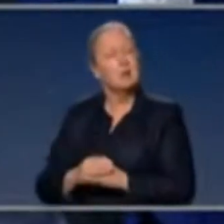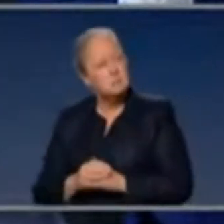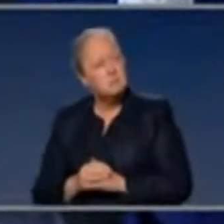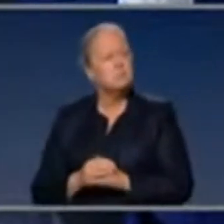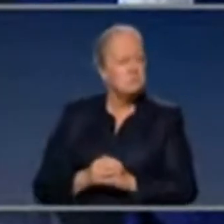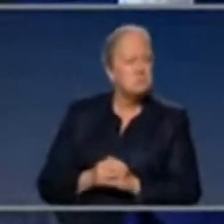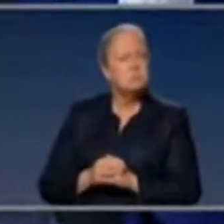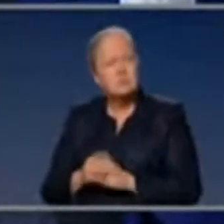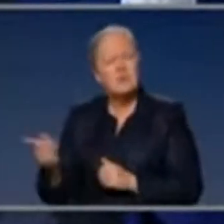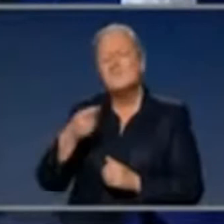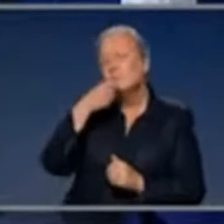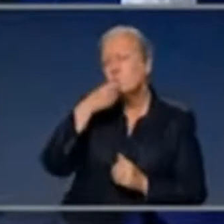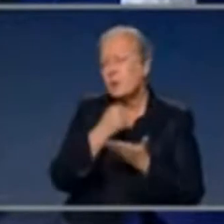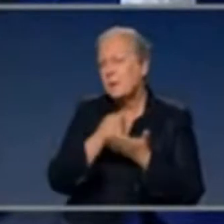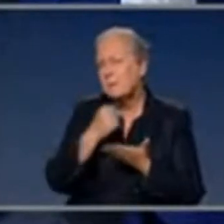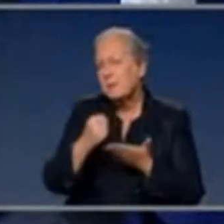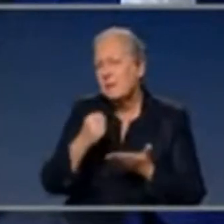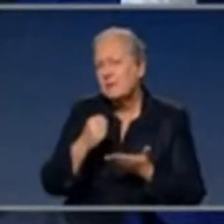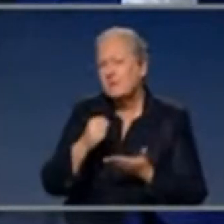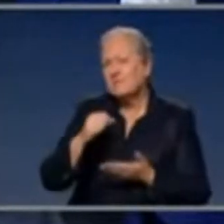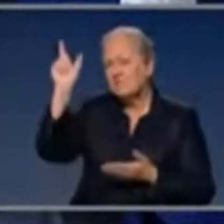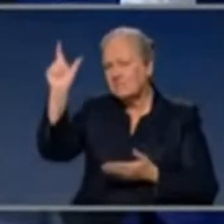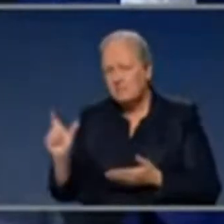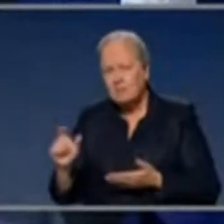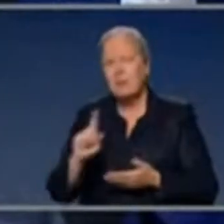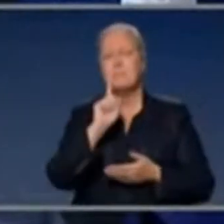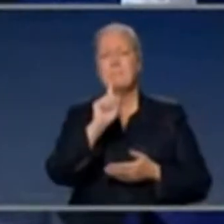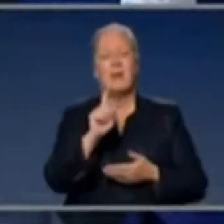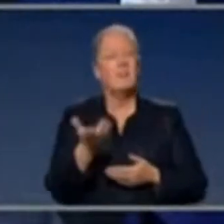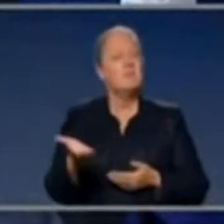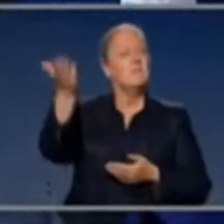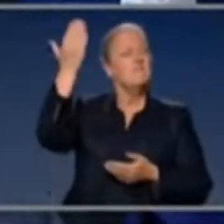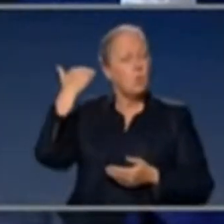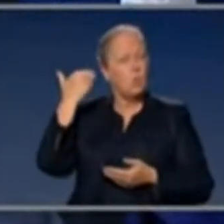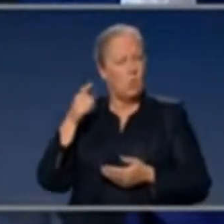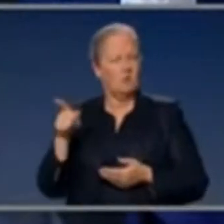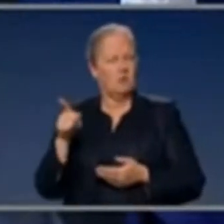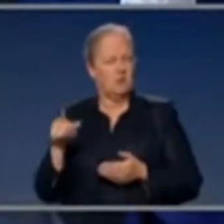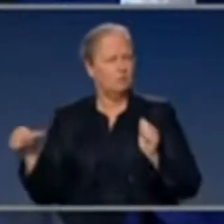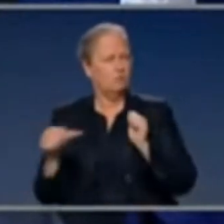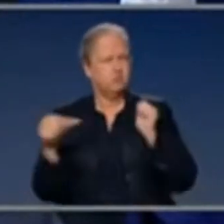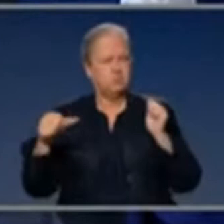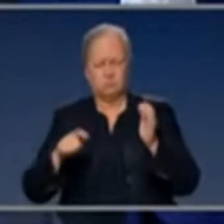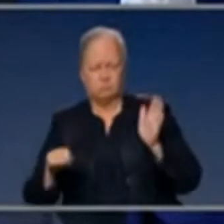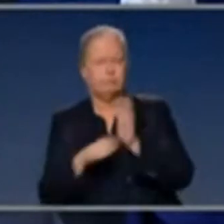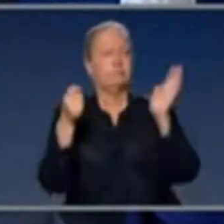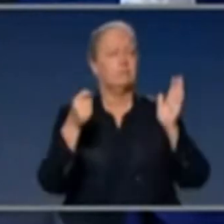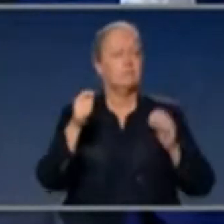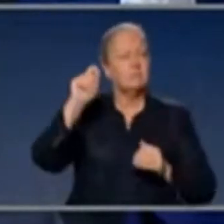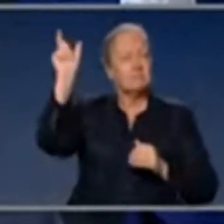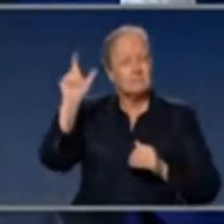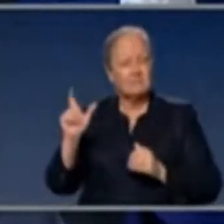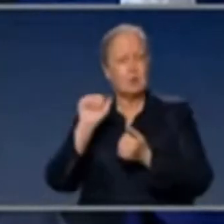level, but you can pretty much say they had fairly secure borders when it came to how they were dealing with the